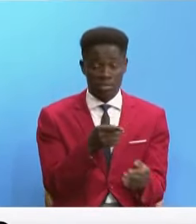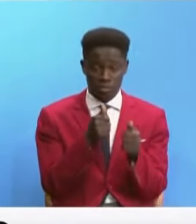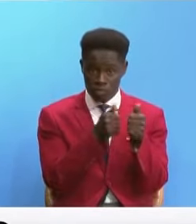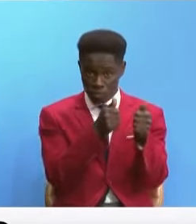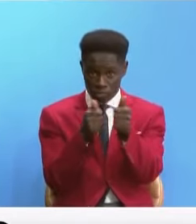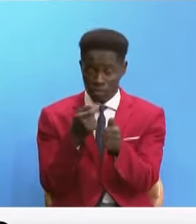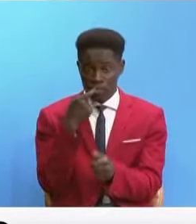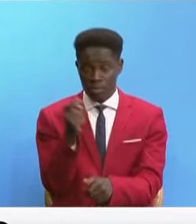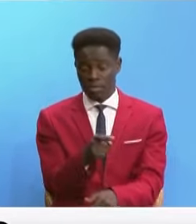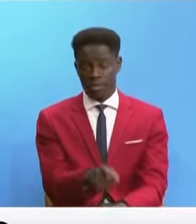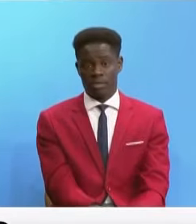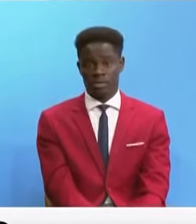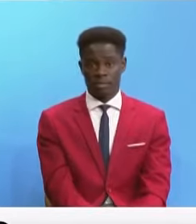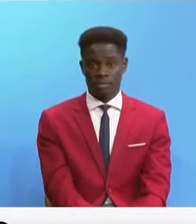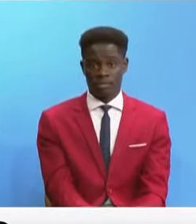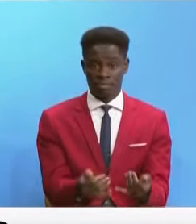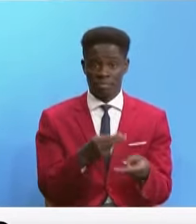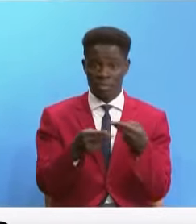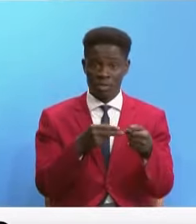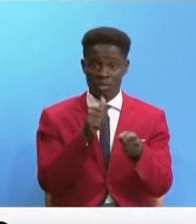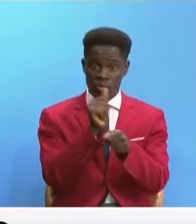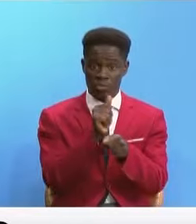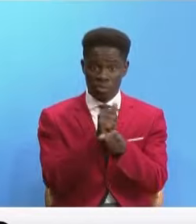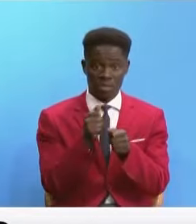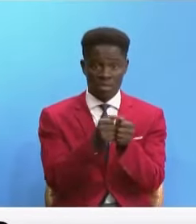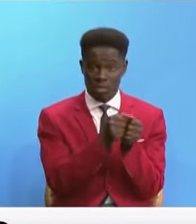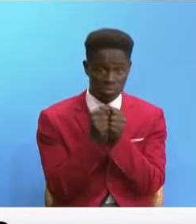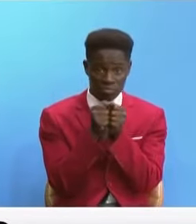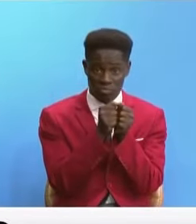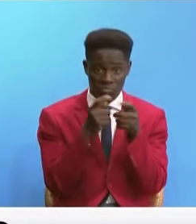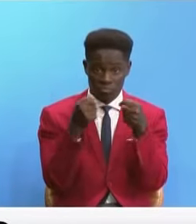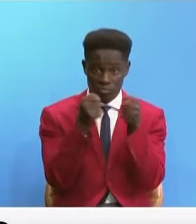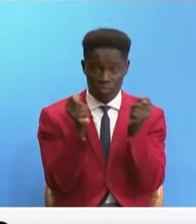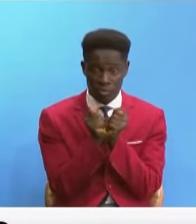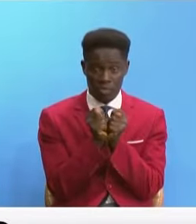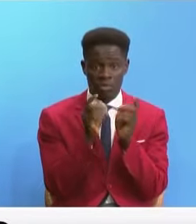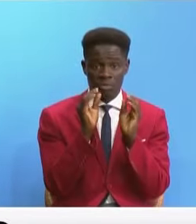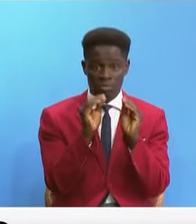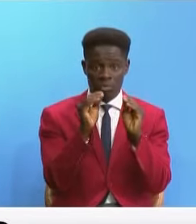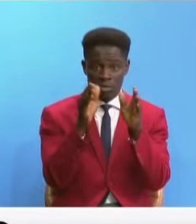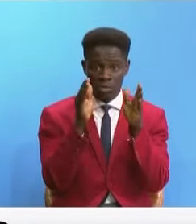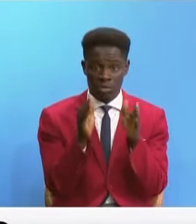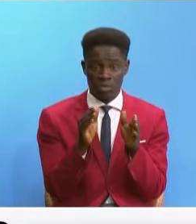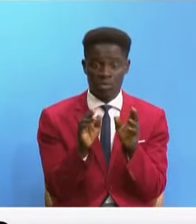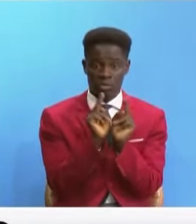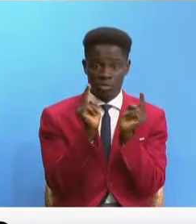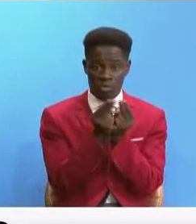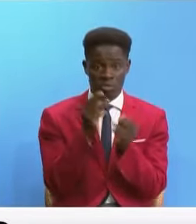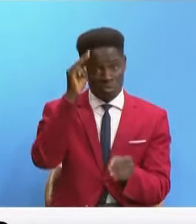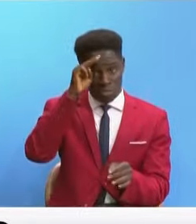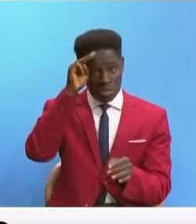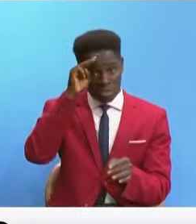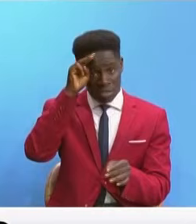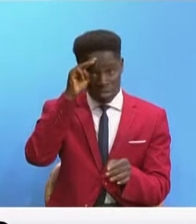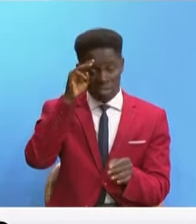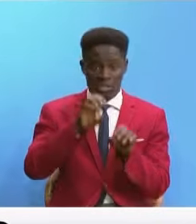meetings and working as a team, the teacher unions, the ministry, and us, the teachers. So